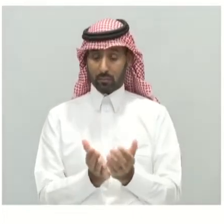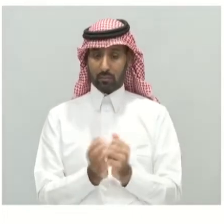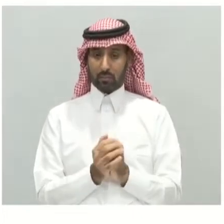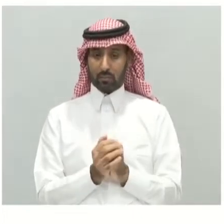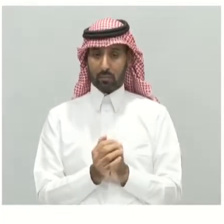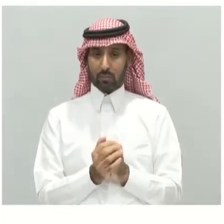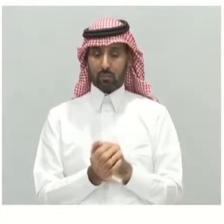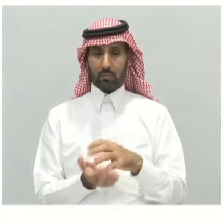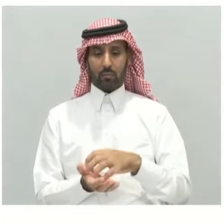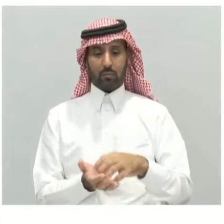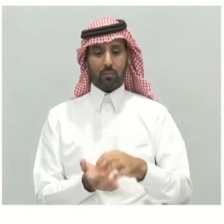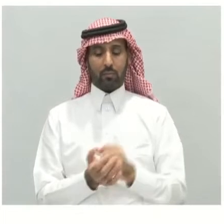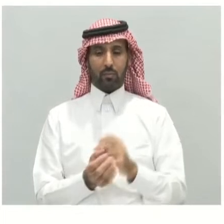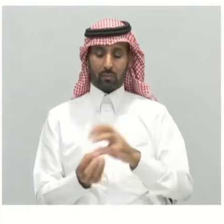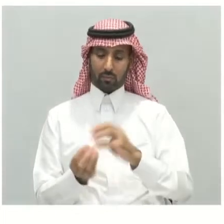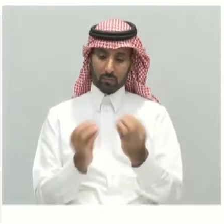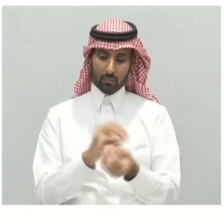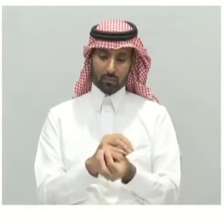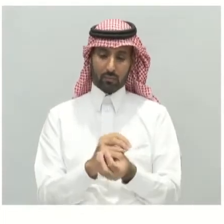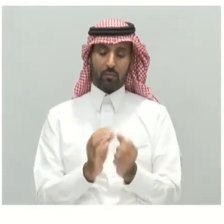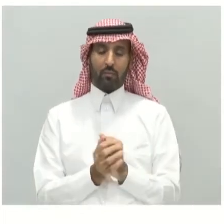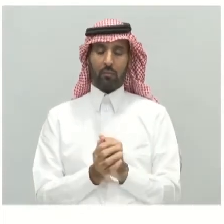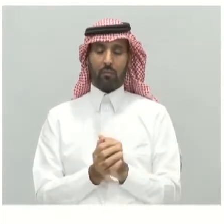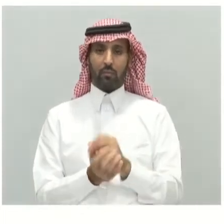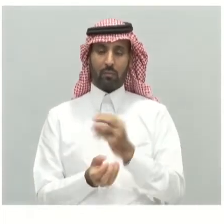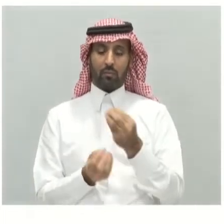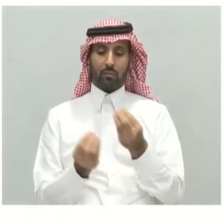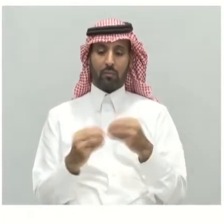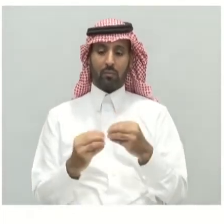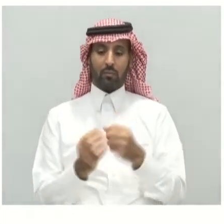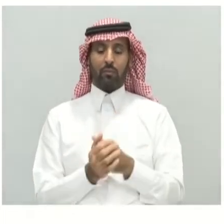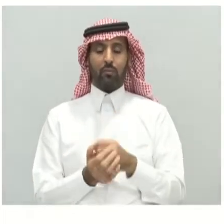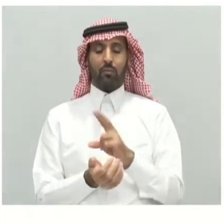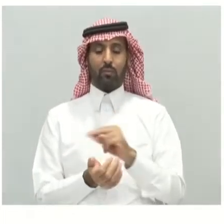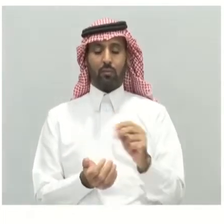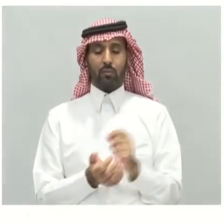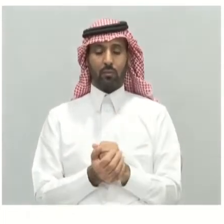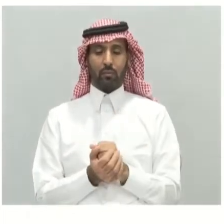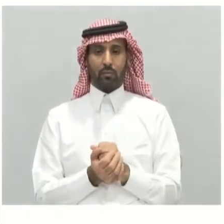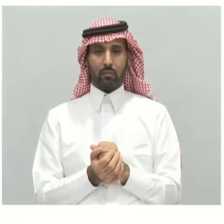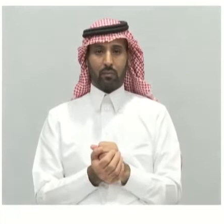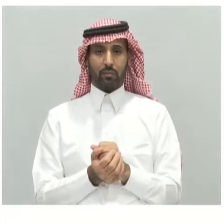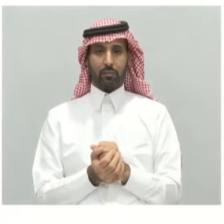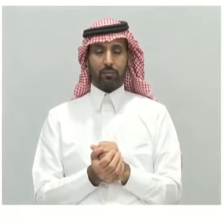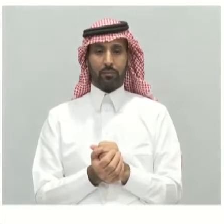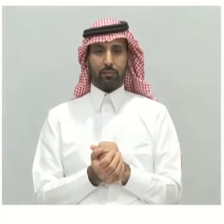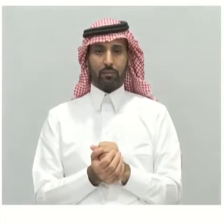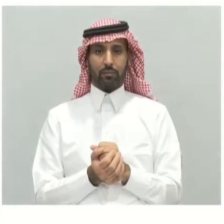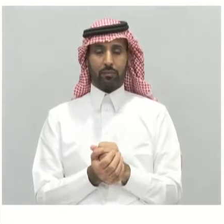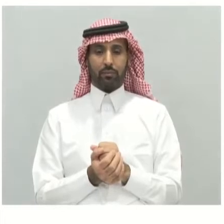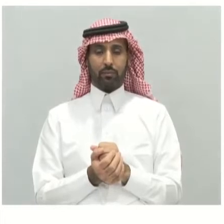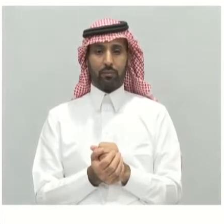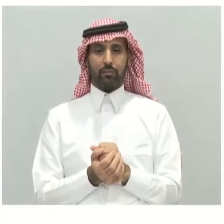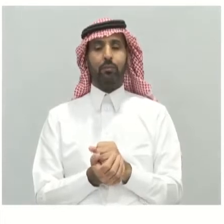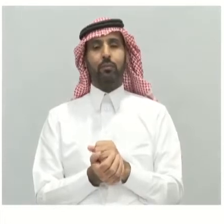beginning. And then we add the verb to be. And we put the verb three. Okay? We put